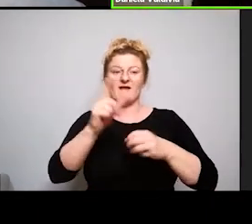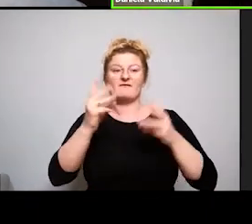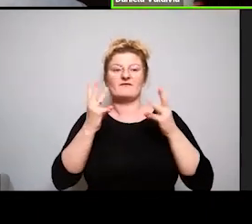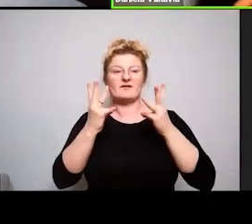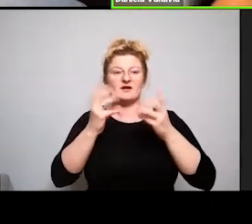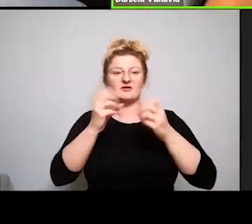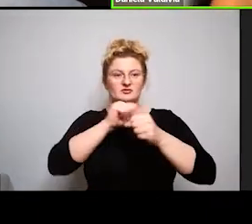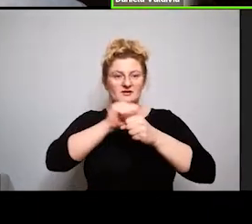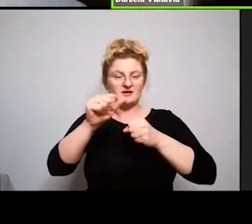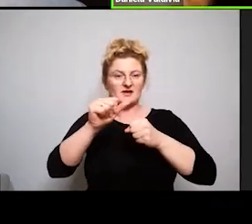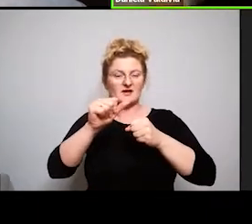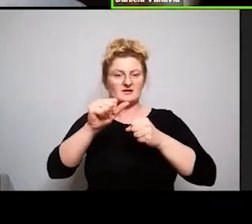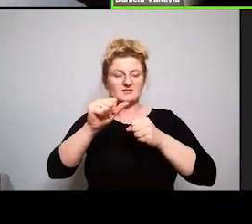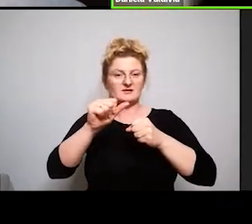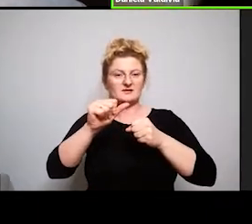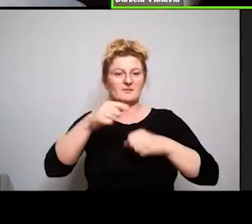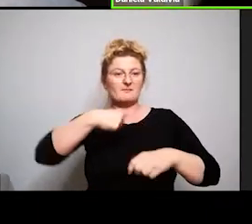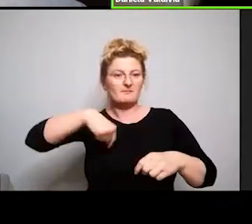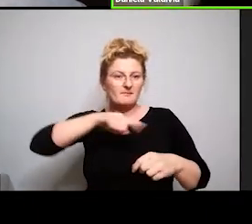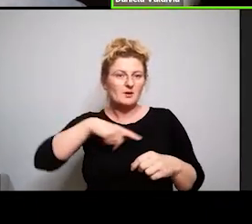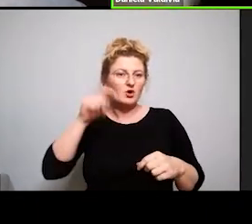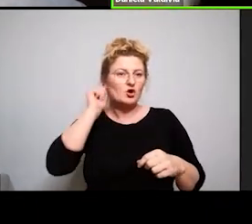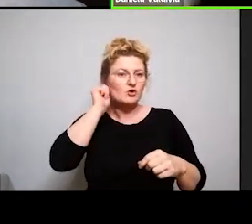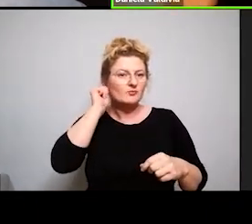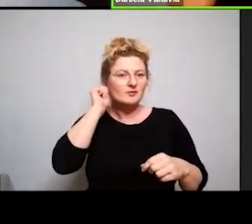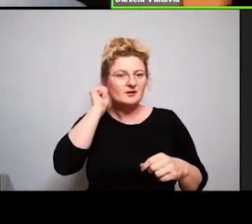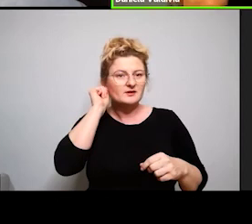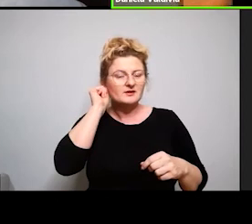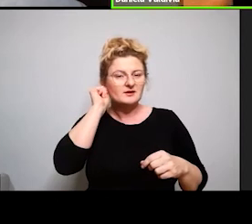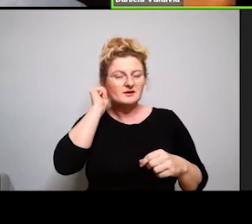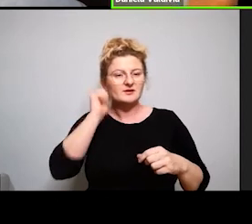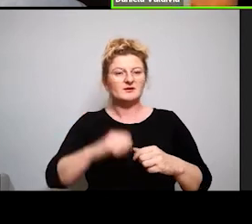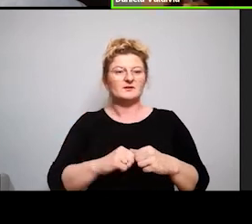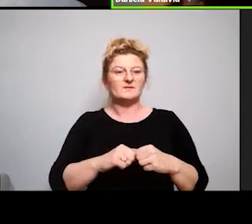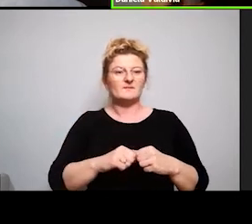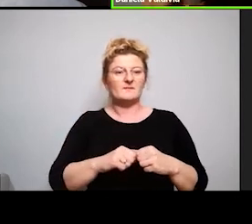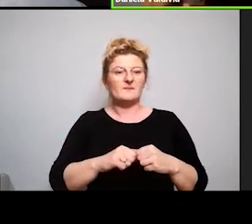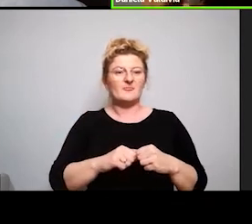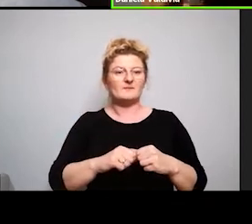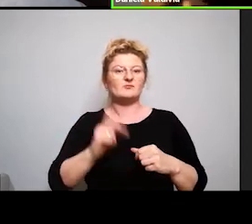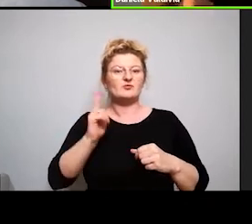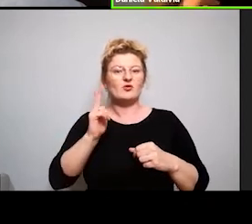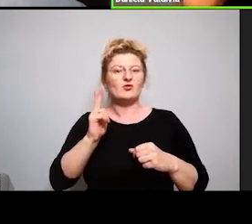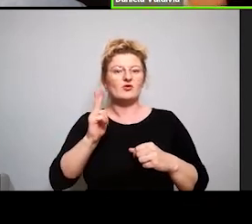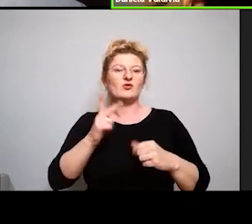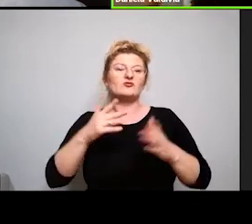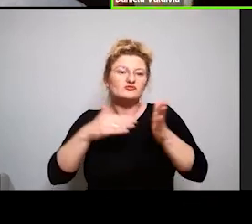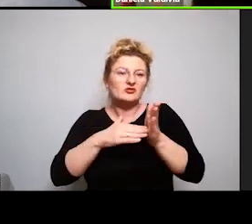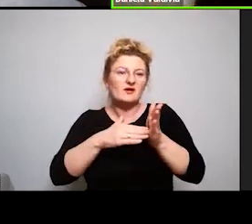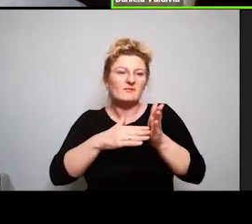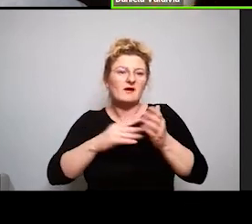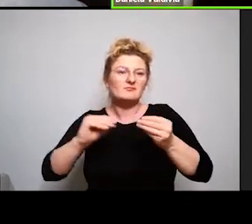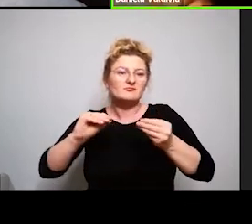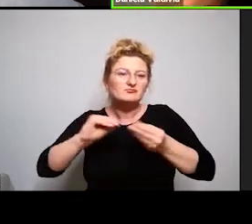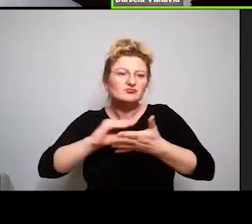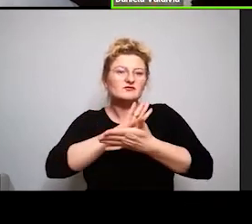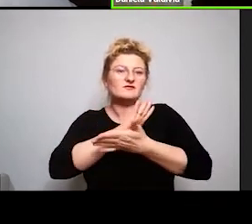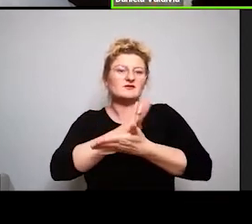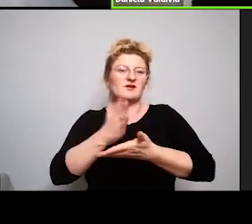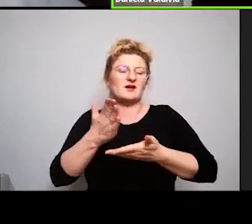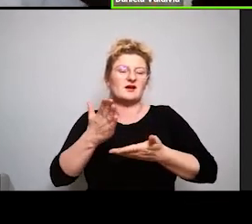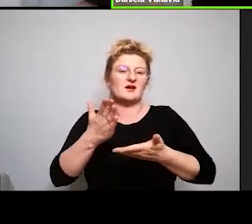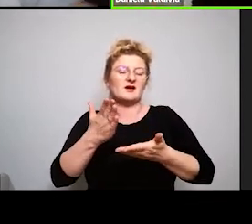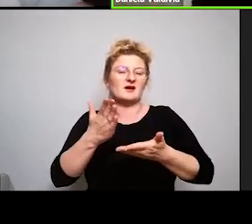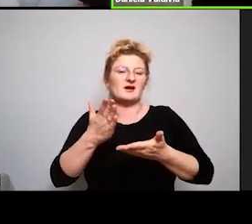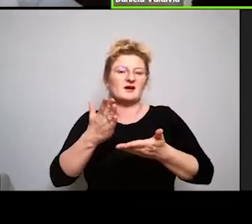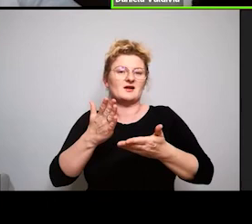get used to be led by a girl. You know, just 2% in the whole world of